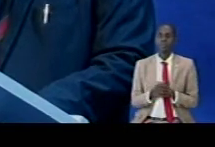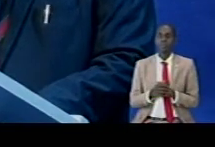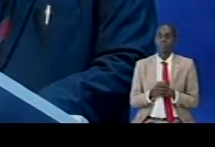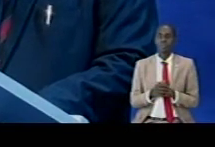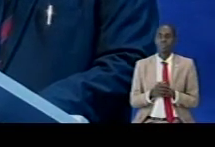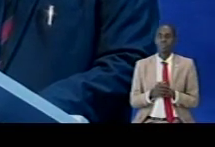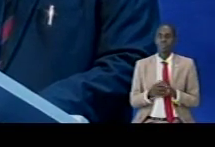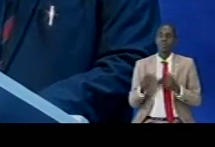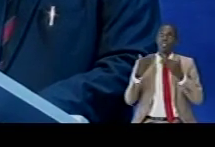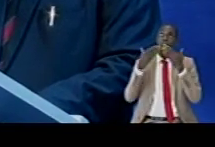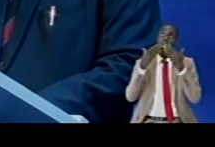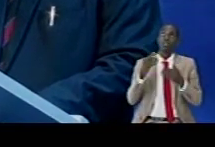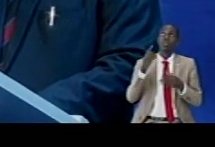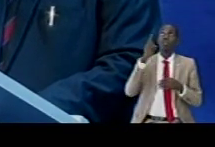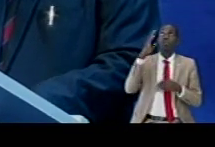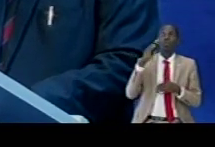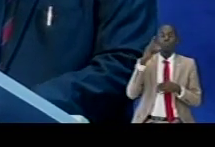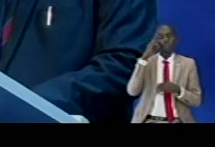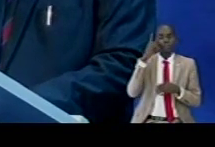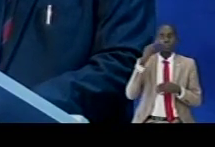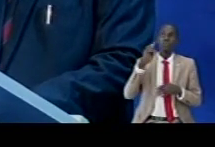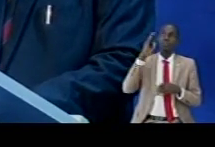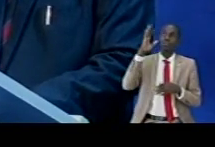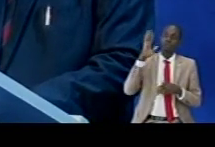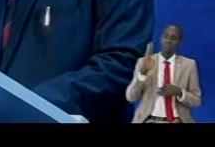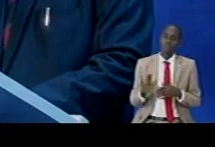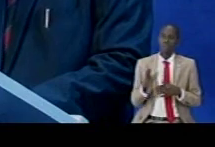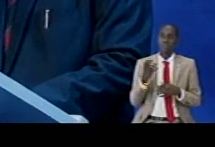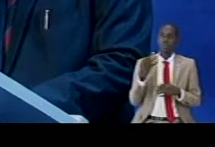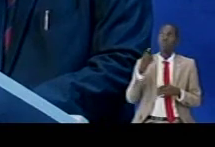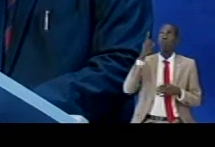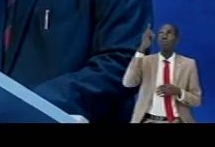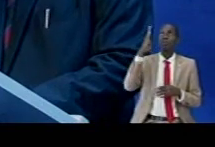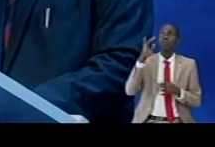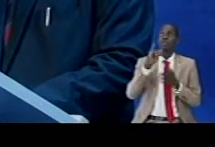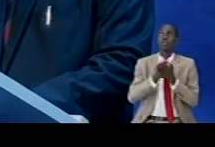Let's thank God for the minister of God. The Lord has used mightily.